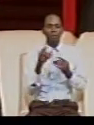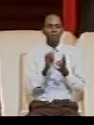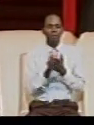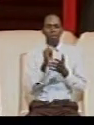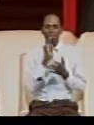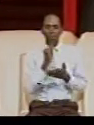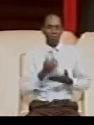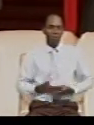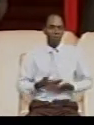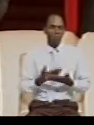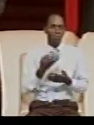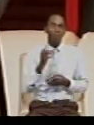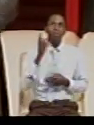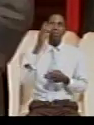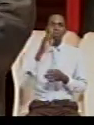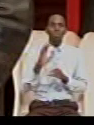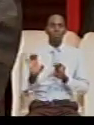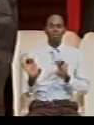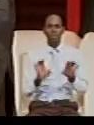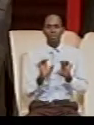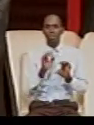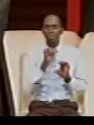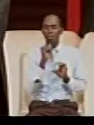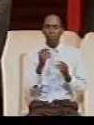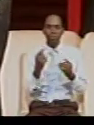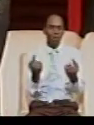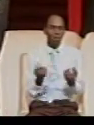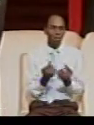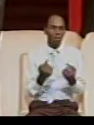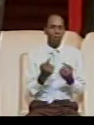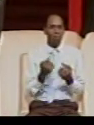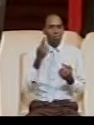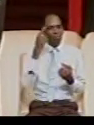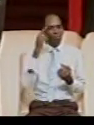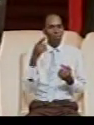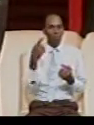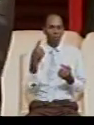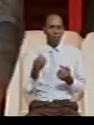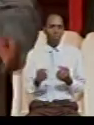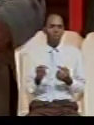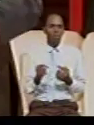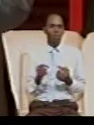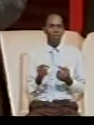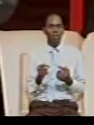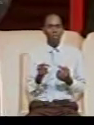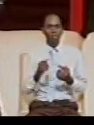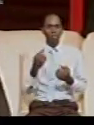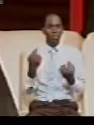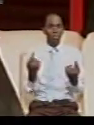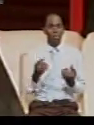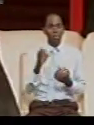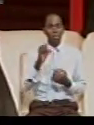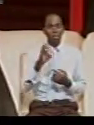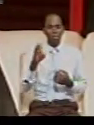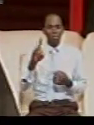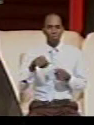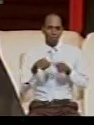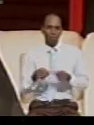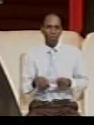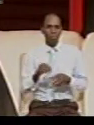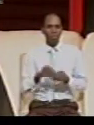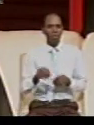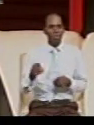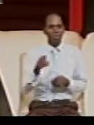does not commit sin, for the seed of God, his seed remaineth in him, and he cannot sin.